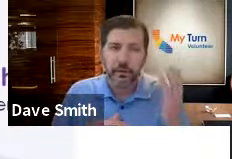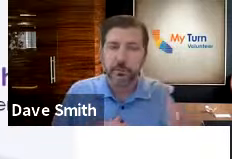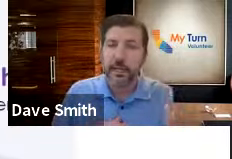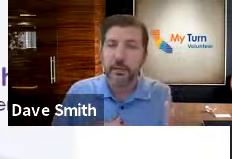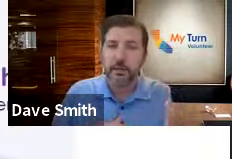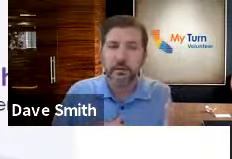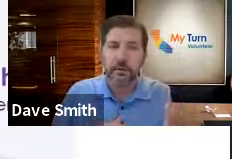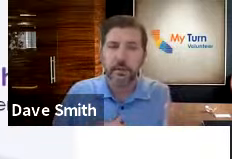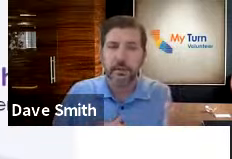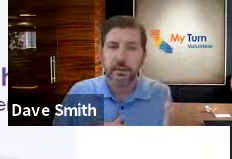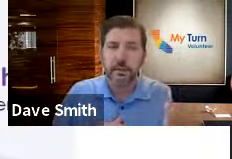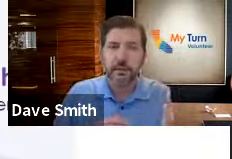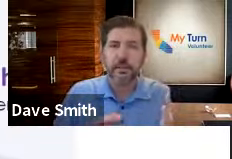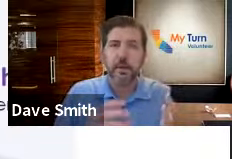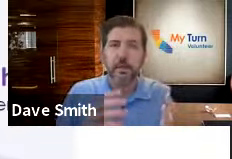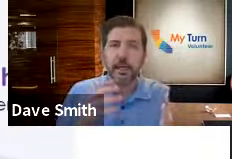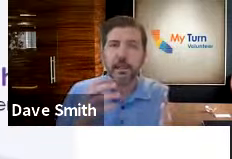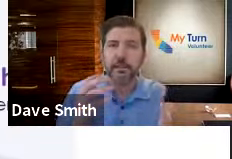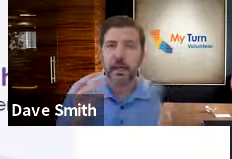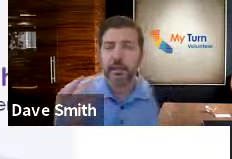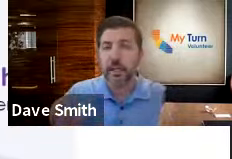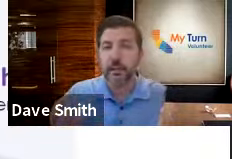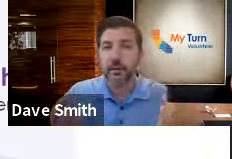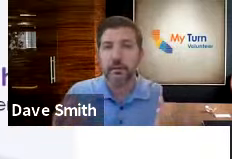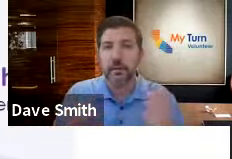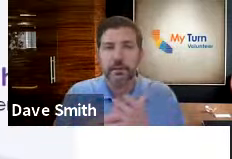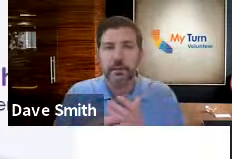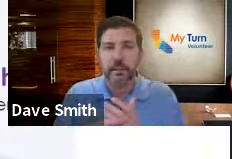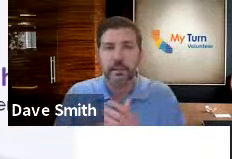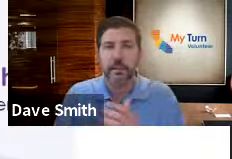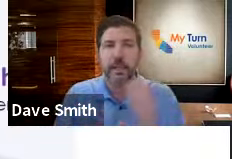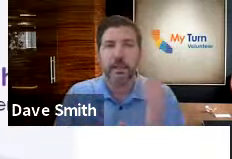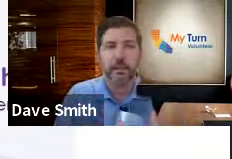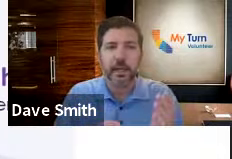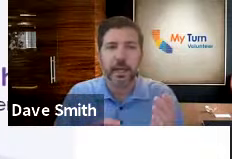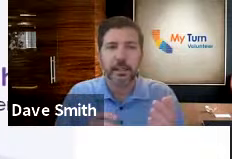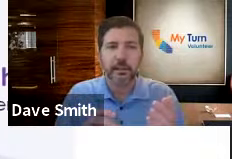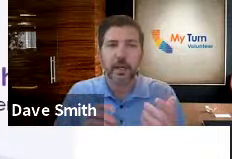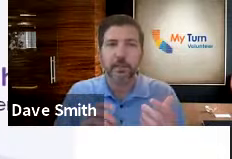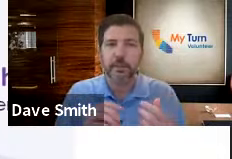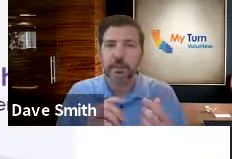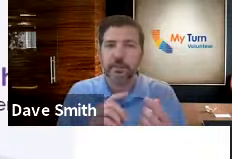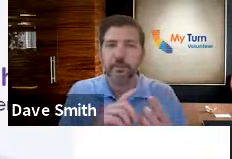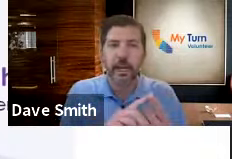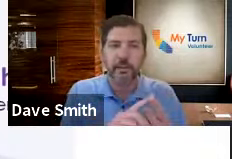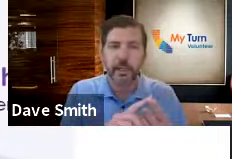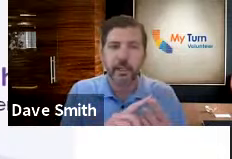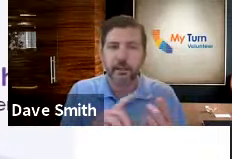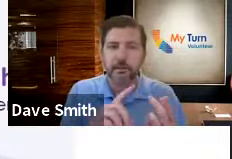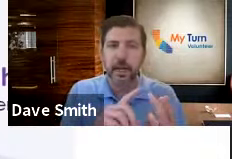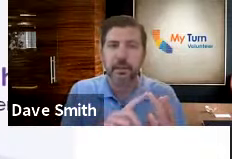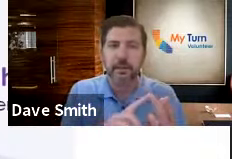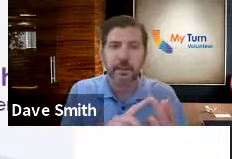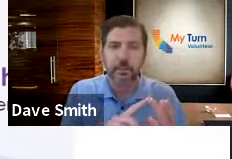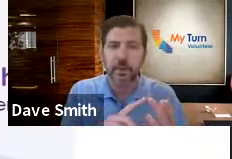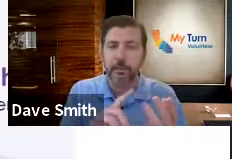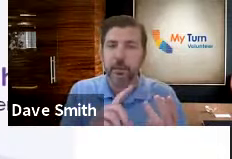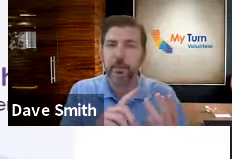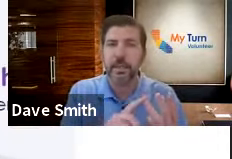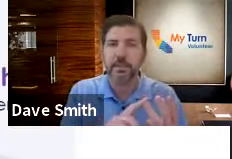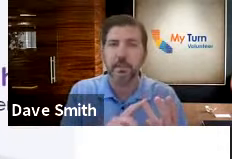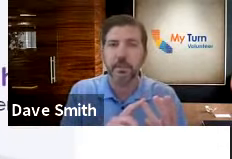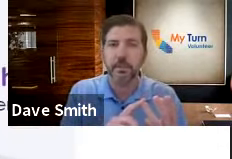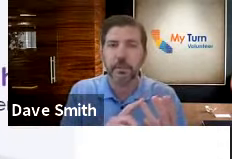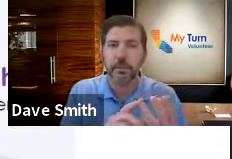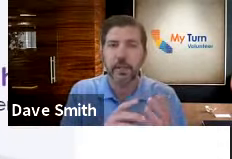both medical volunteers as well as general volunteers. On the medical side, there's opportunities for vaccinators, vaccine prep,